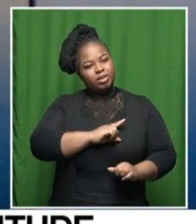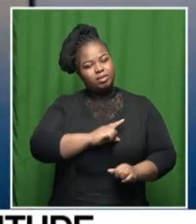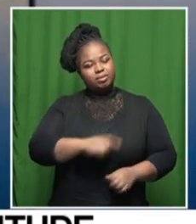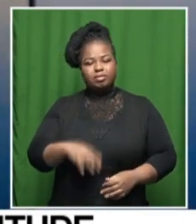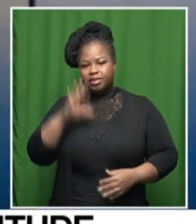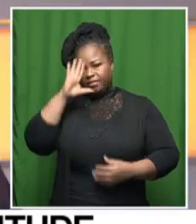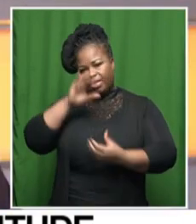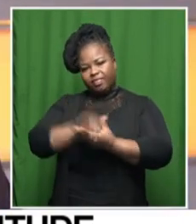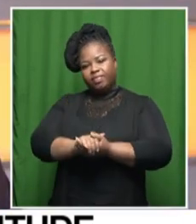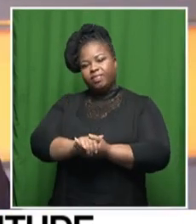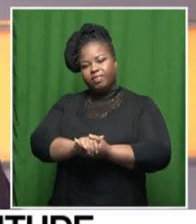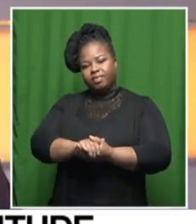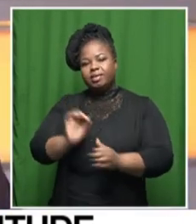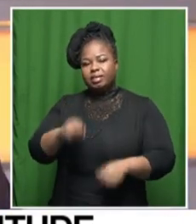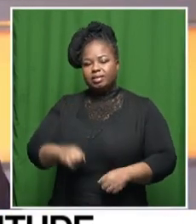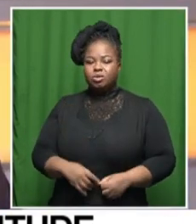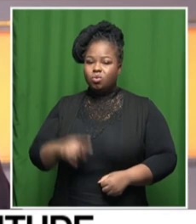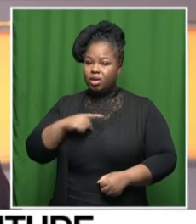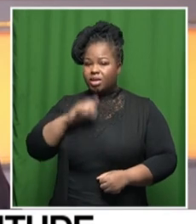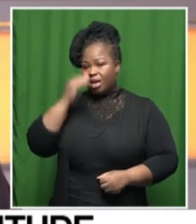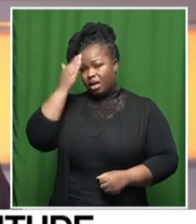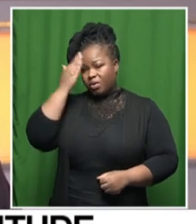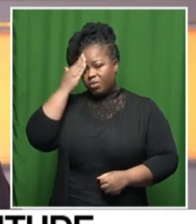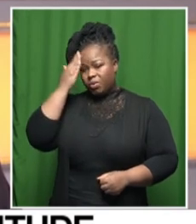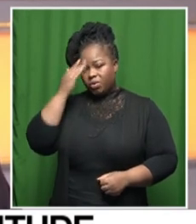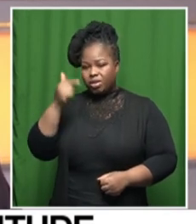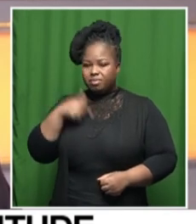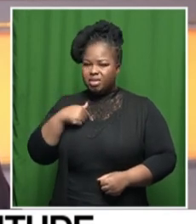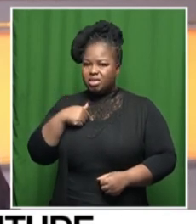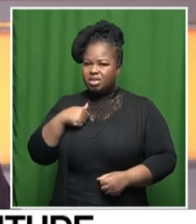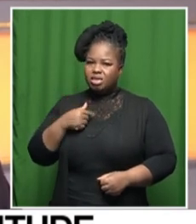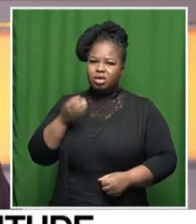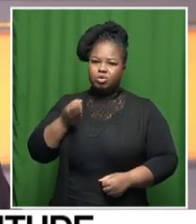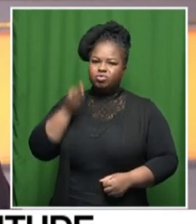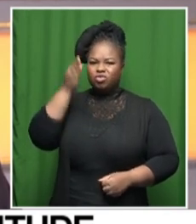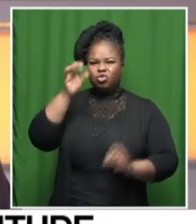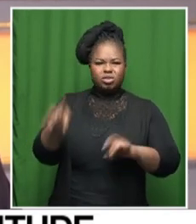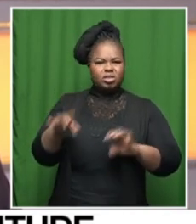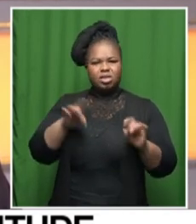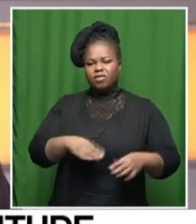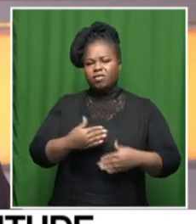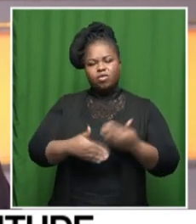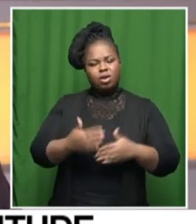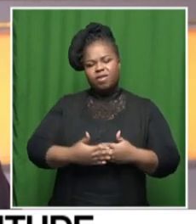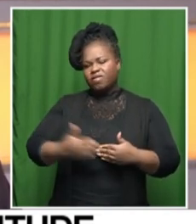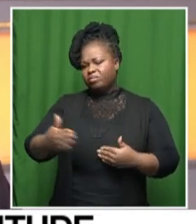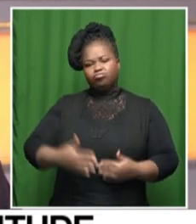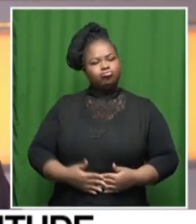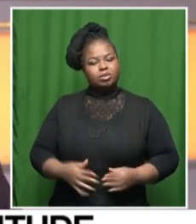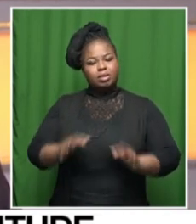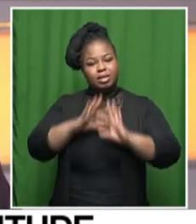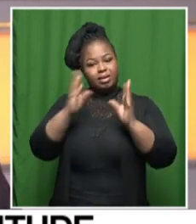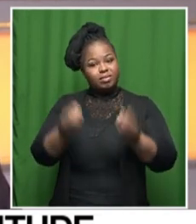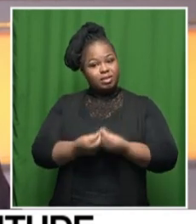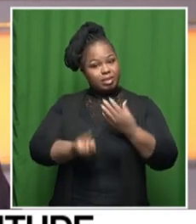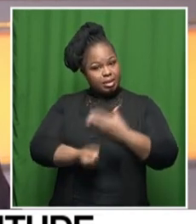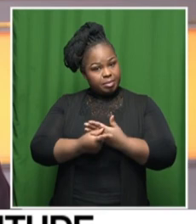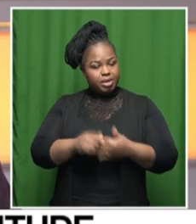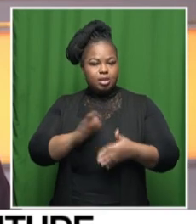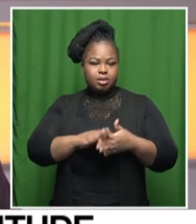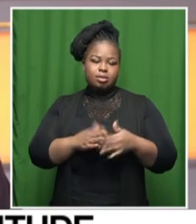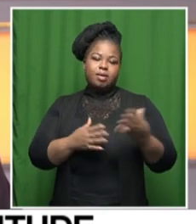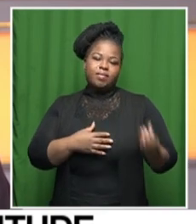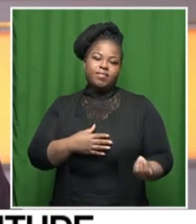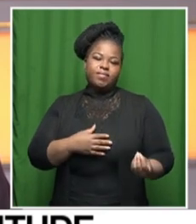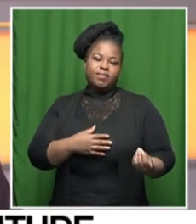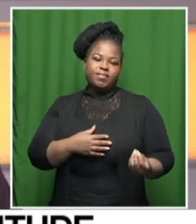Mm. Faith. I knew that I was not destined to suffer forever, and that everything that had happened for a